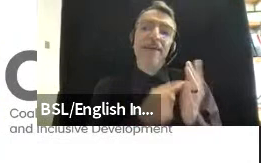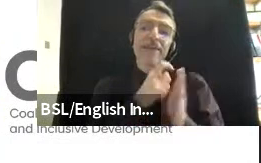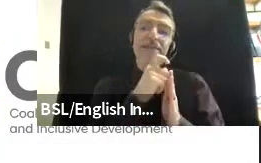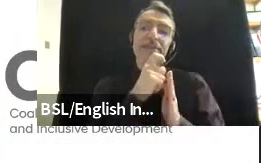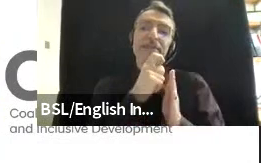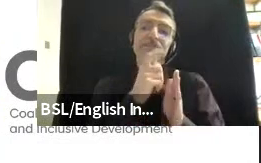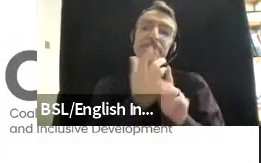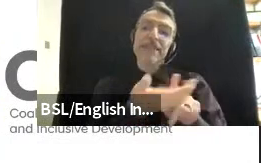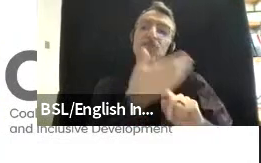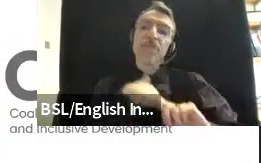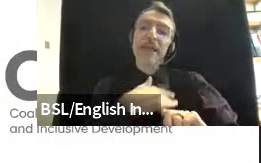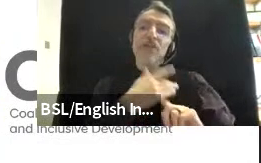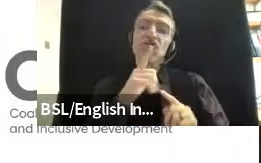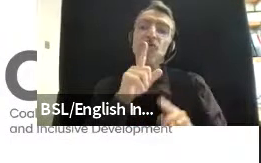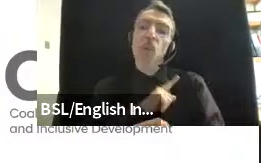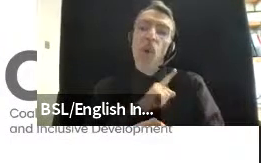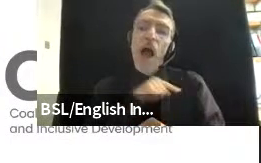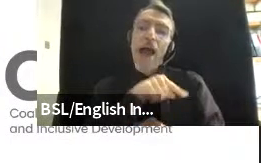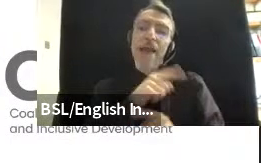faith.